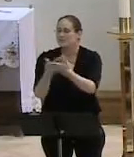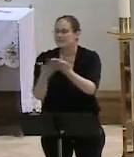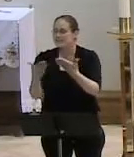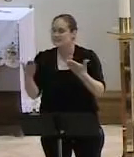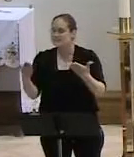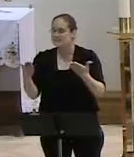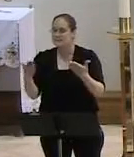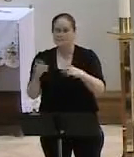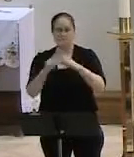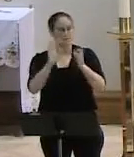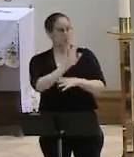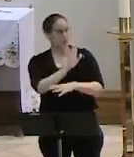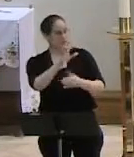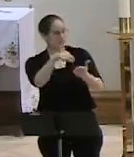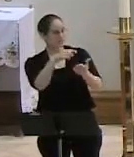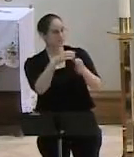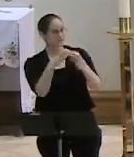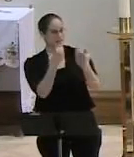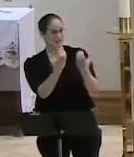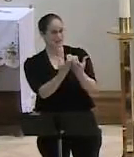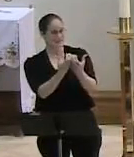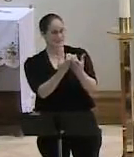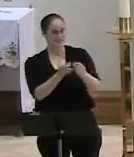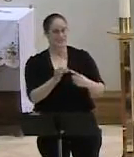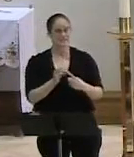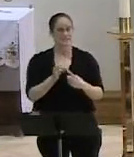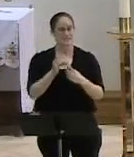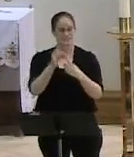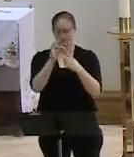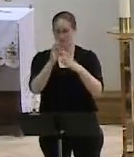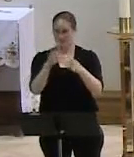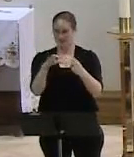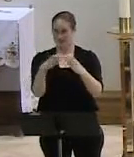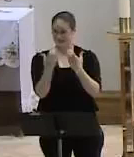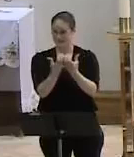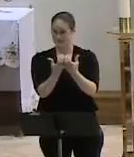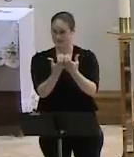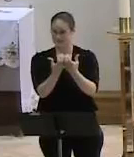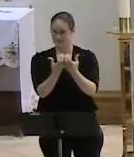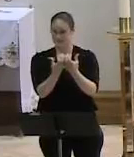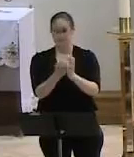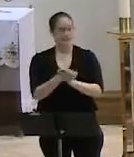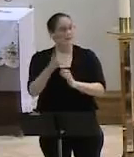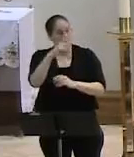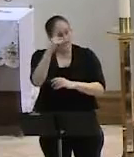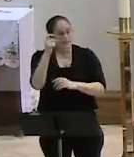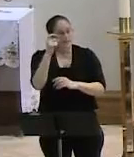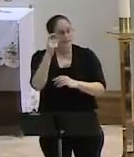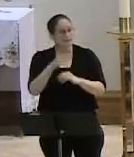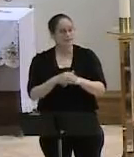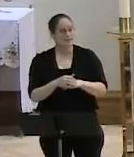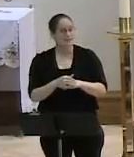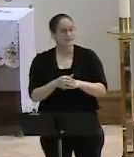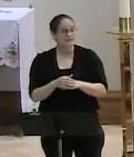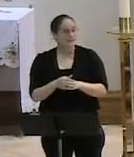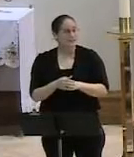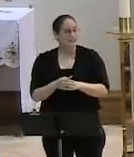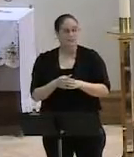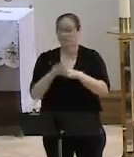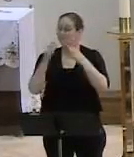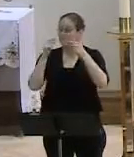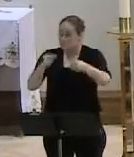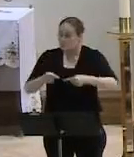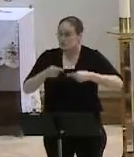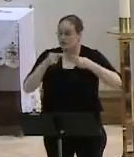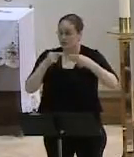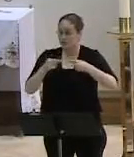But this class, I want to tell you, is particularly special because many of you have gone through some great